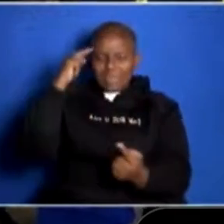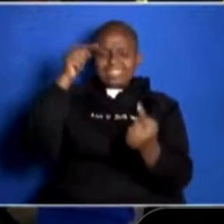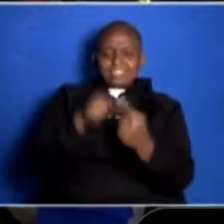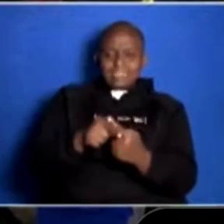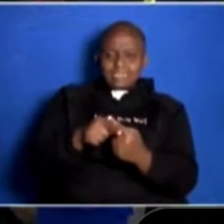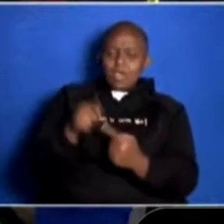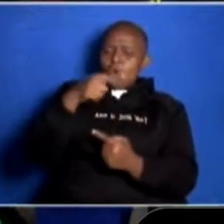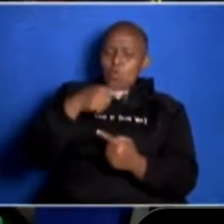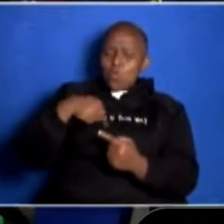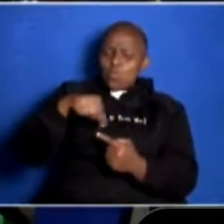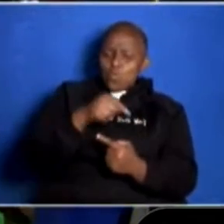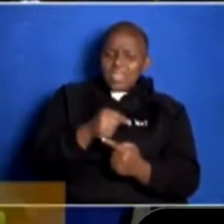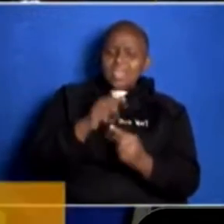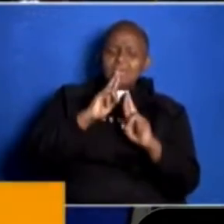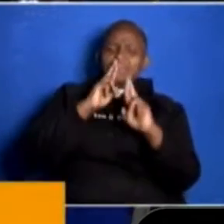than ever before.